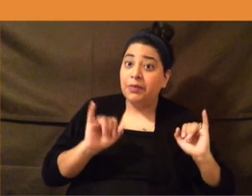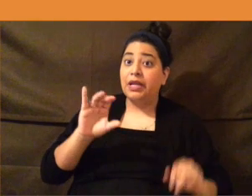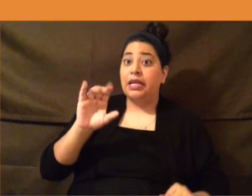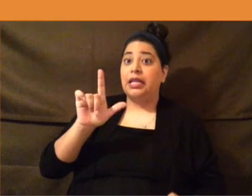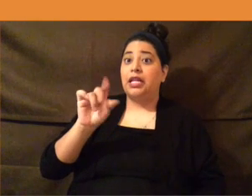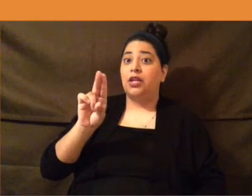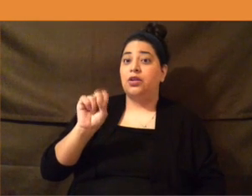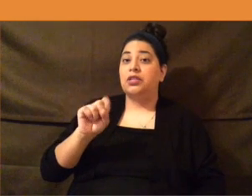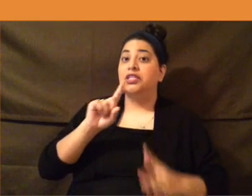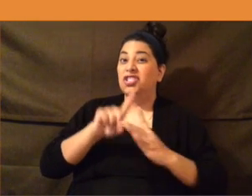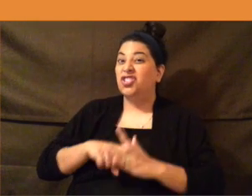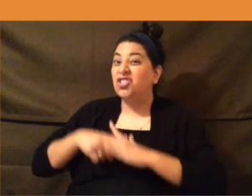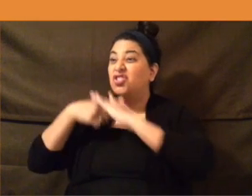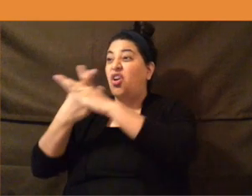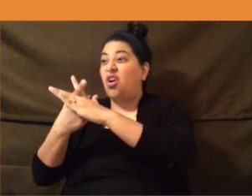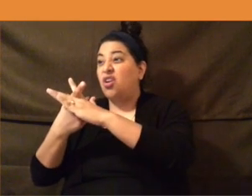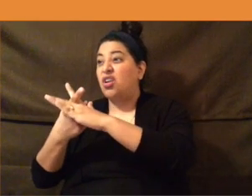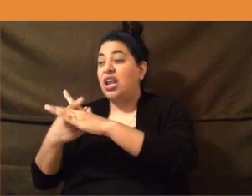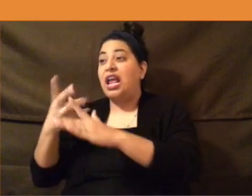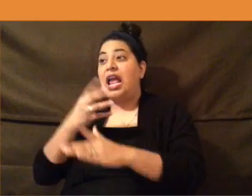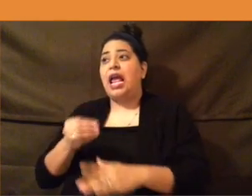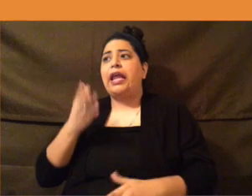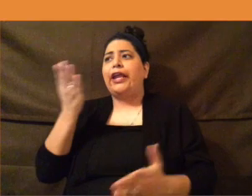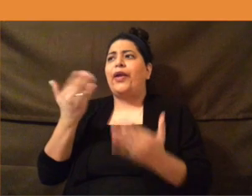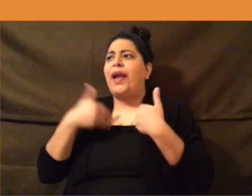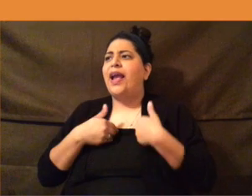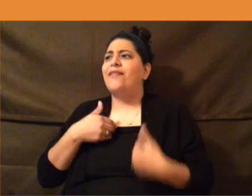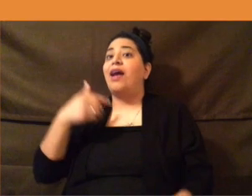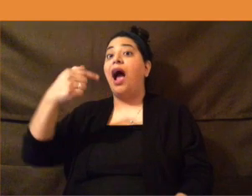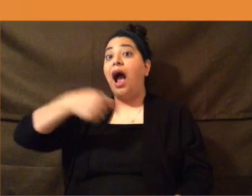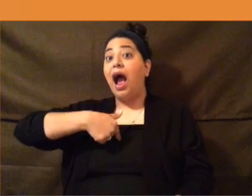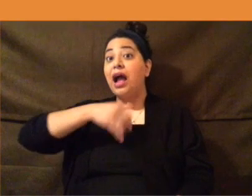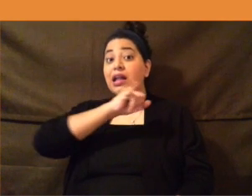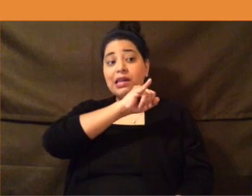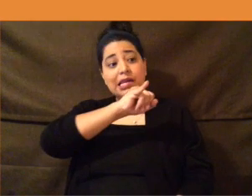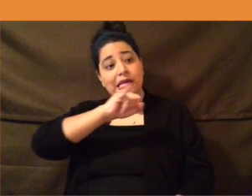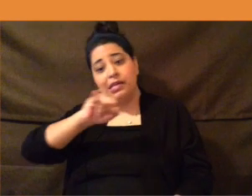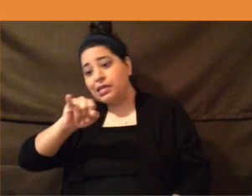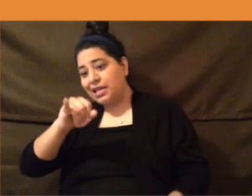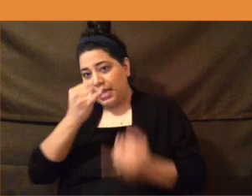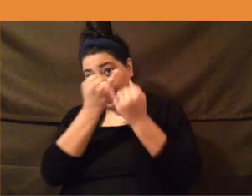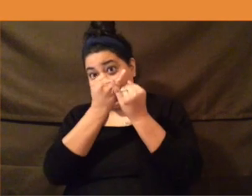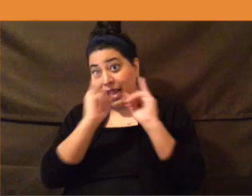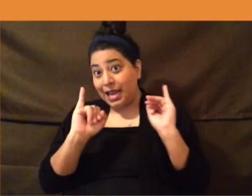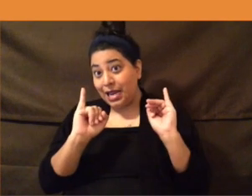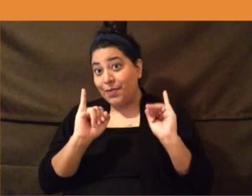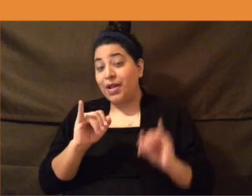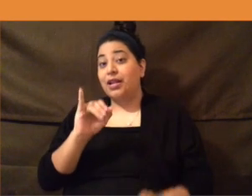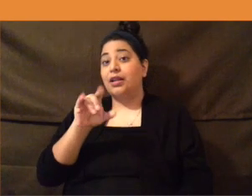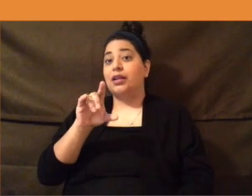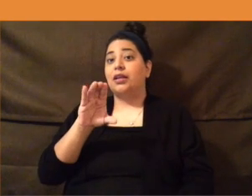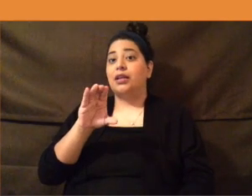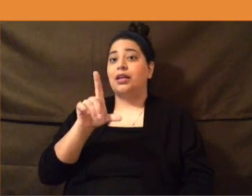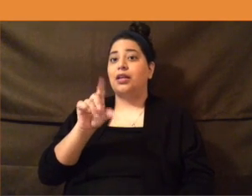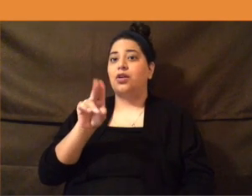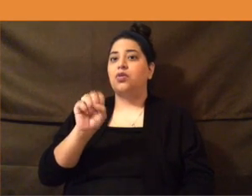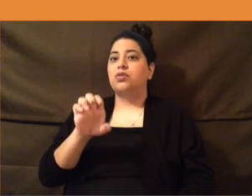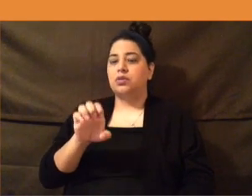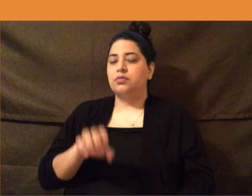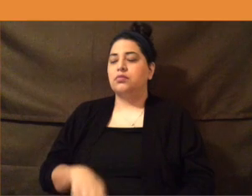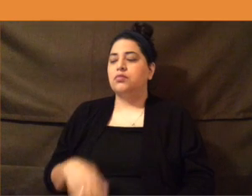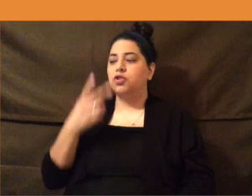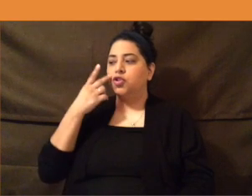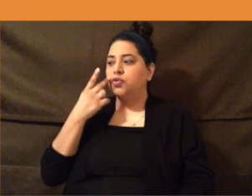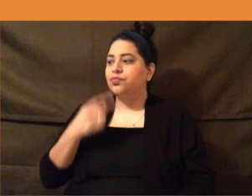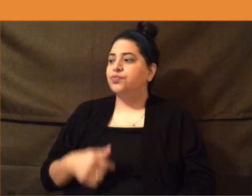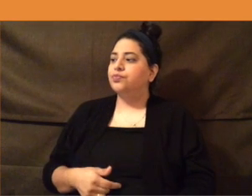the independent clause at the beginning. And in this case, I have underlined the independent clause. So let's look at